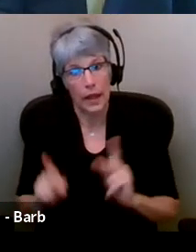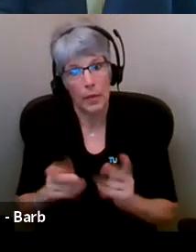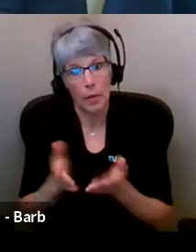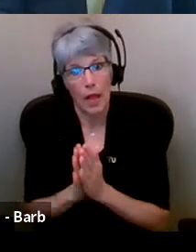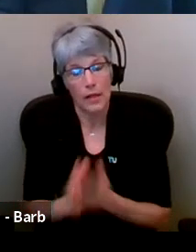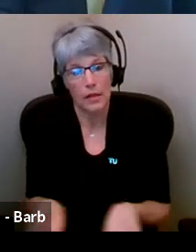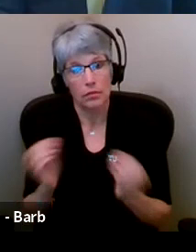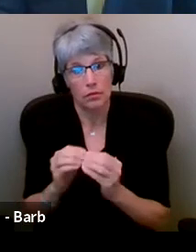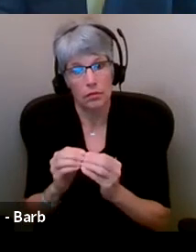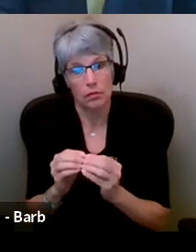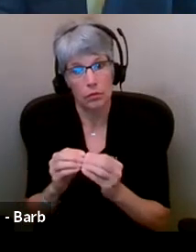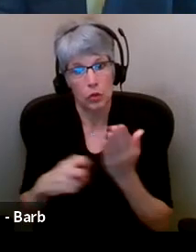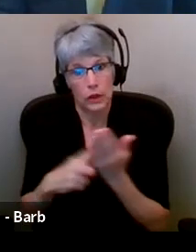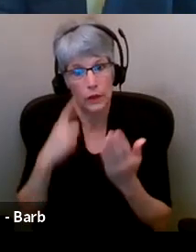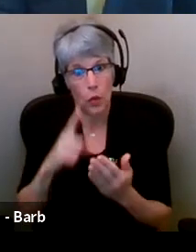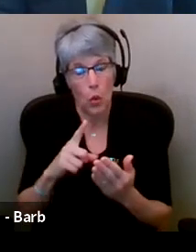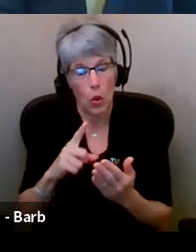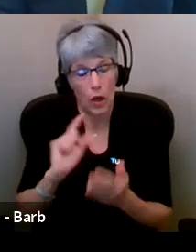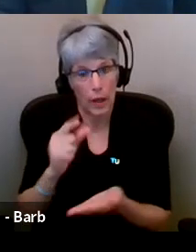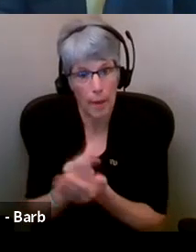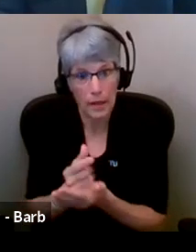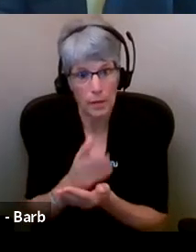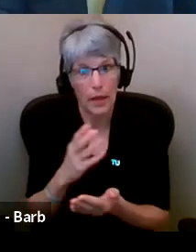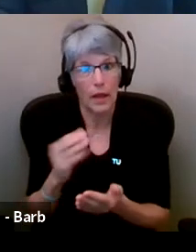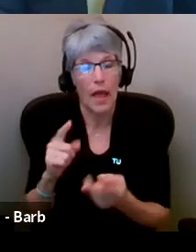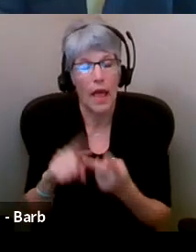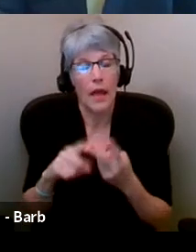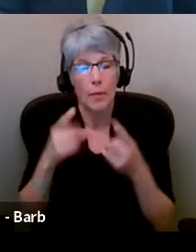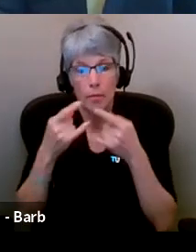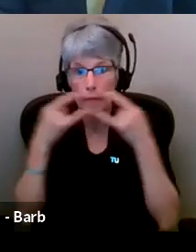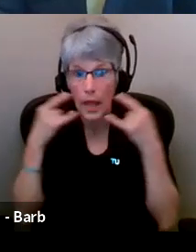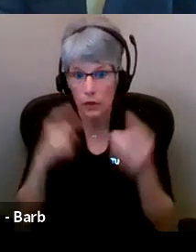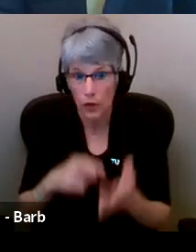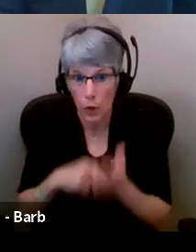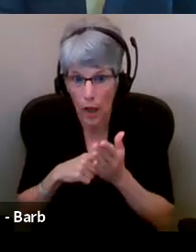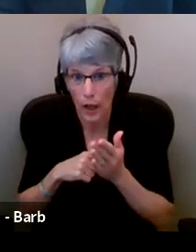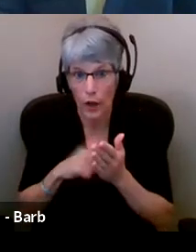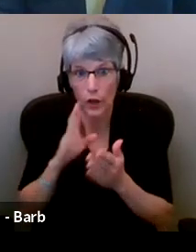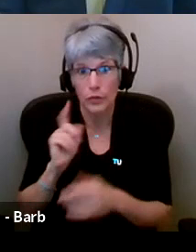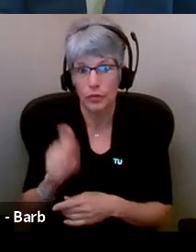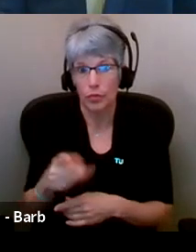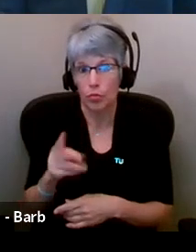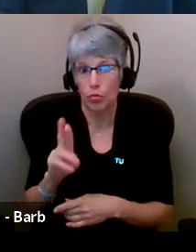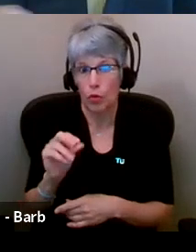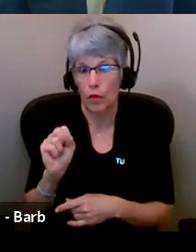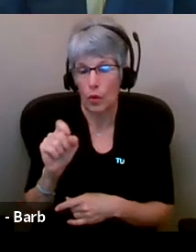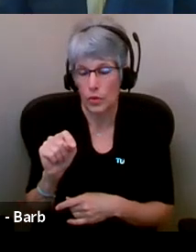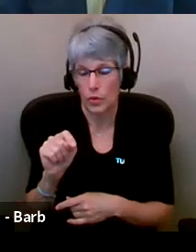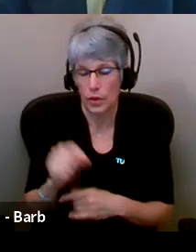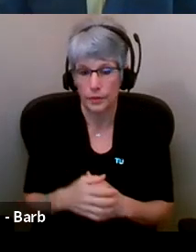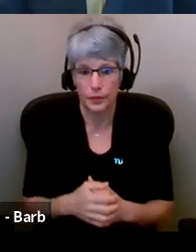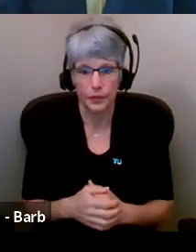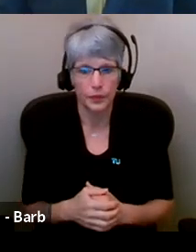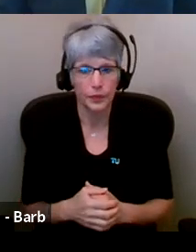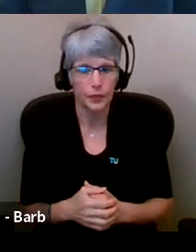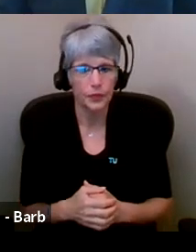tickets for commencement, and are masks being required at commencement? I will go to Provost Perreault for this one. So